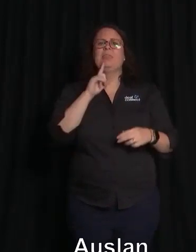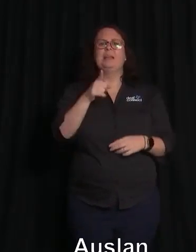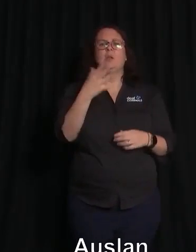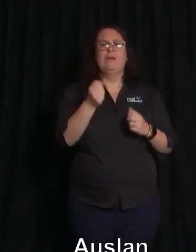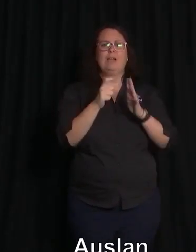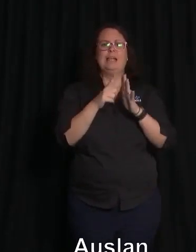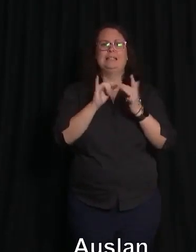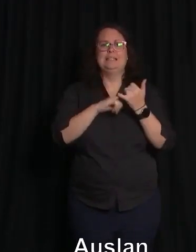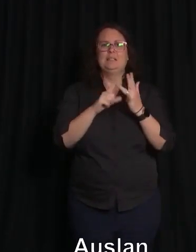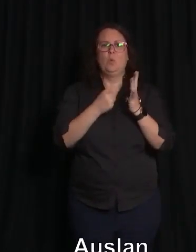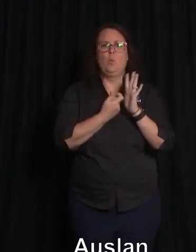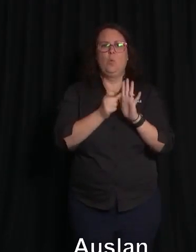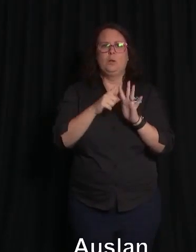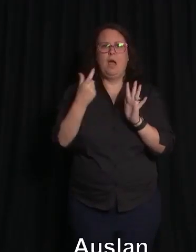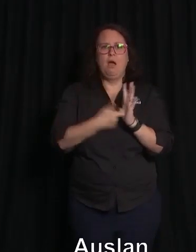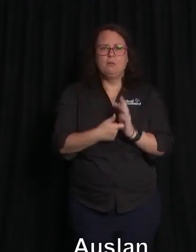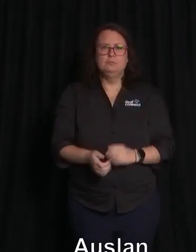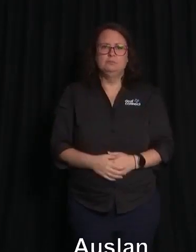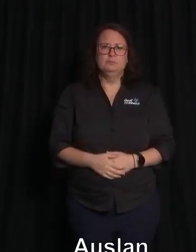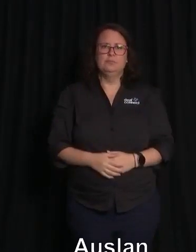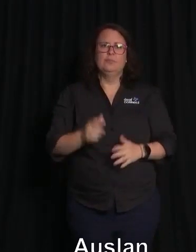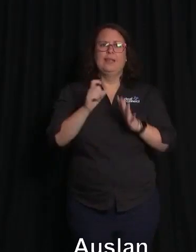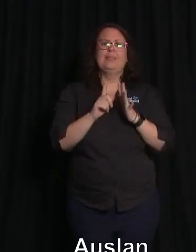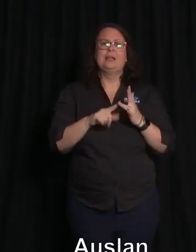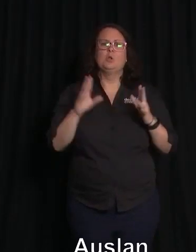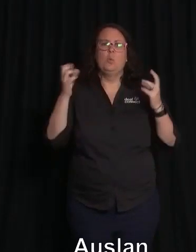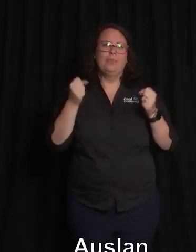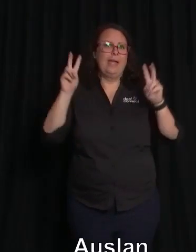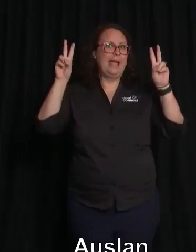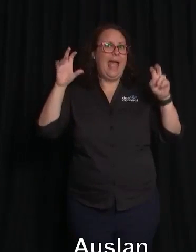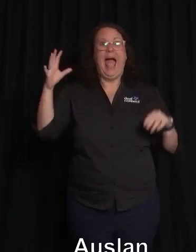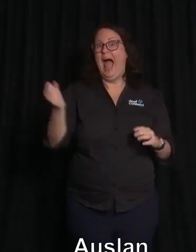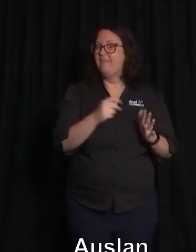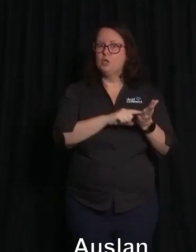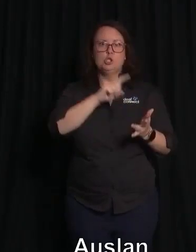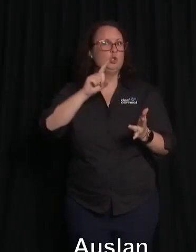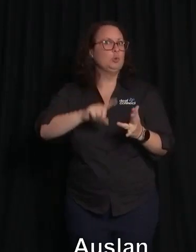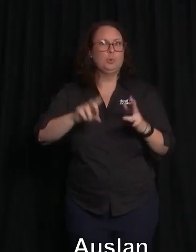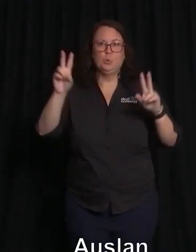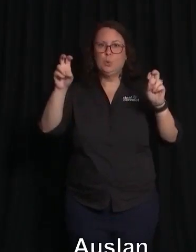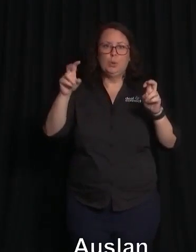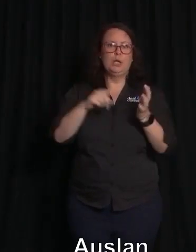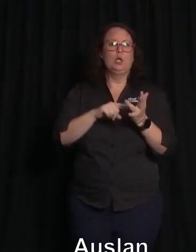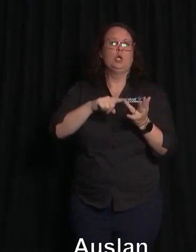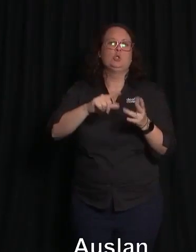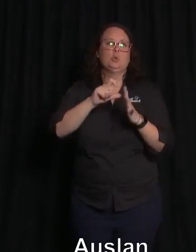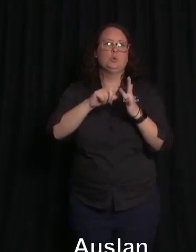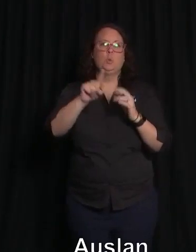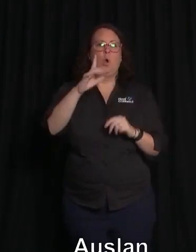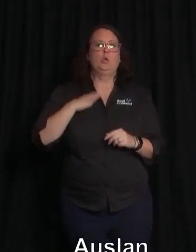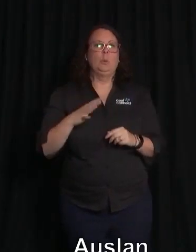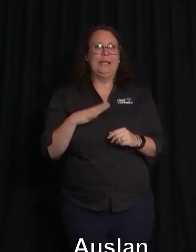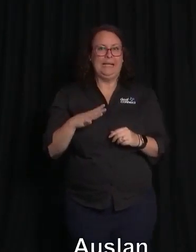disorder. They do what they have to as for what they think is best for you, and then they send you